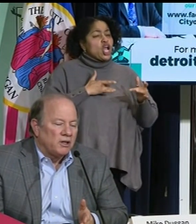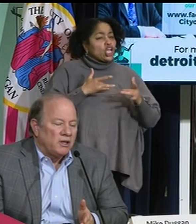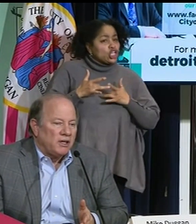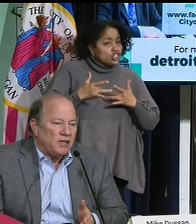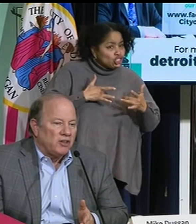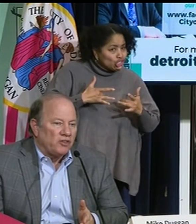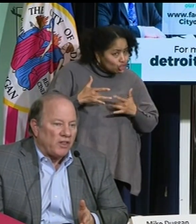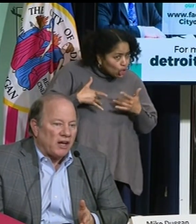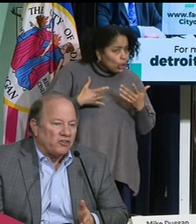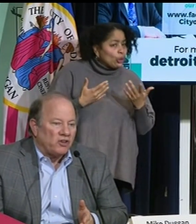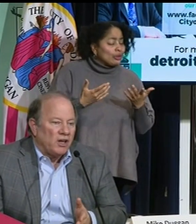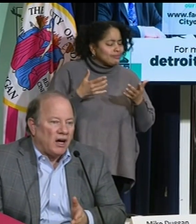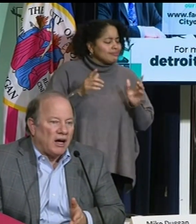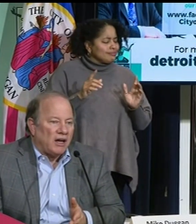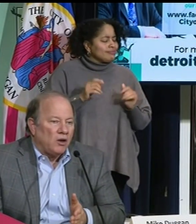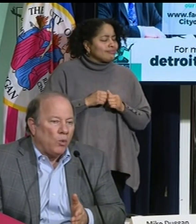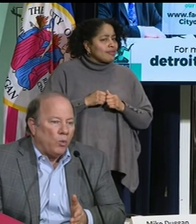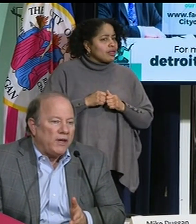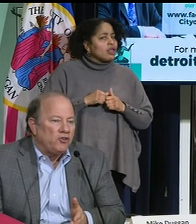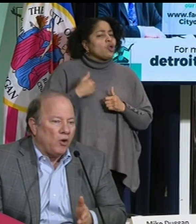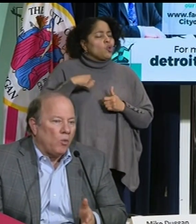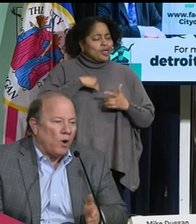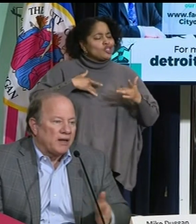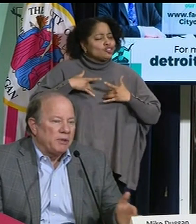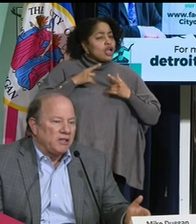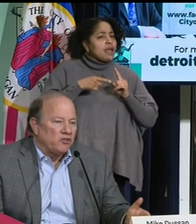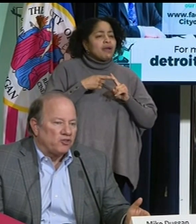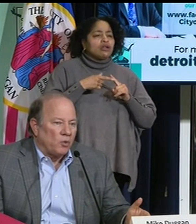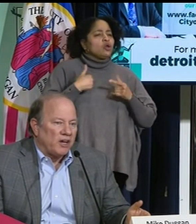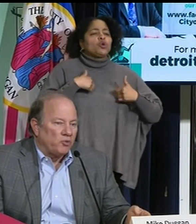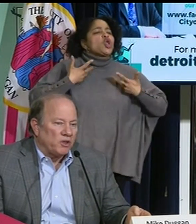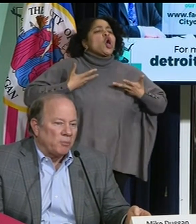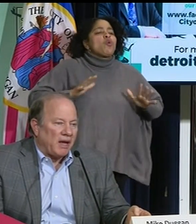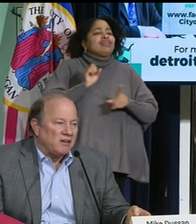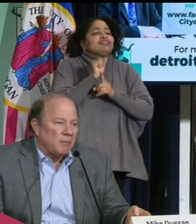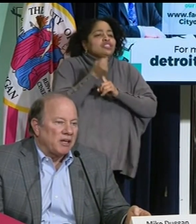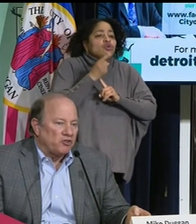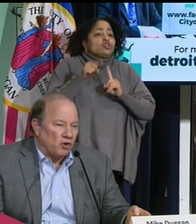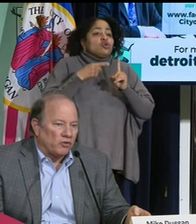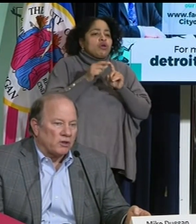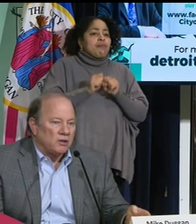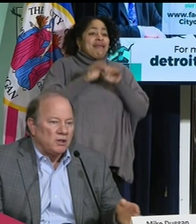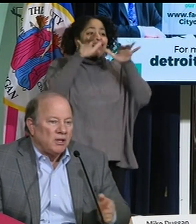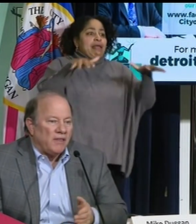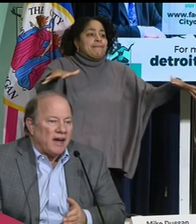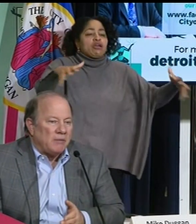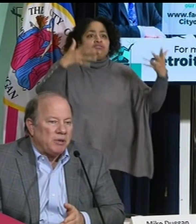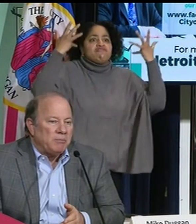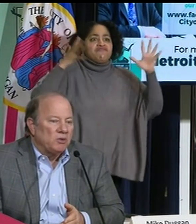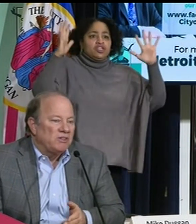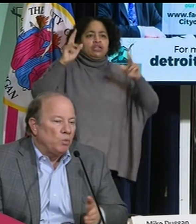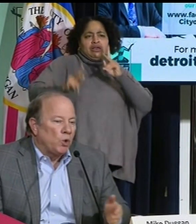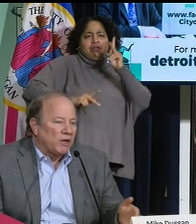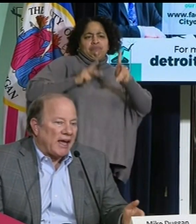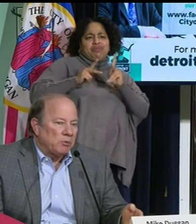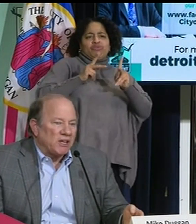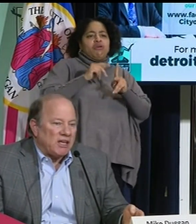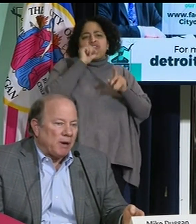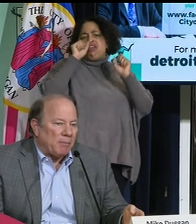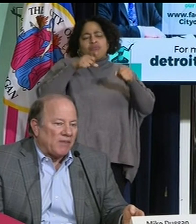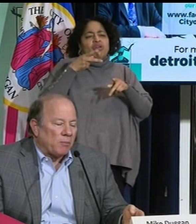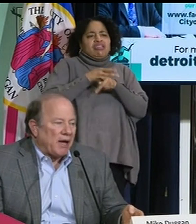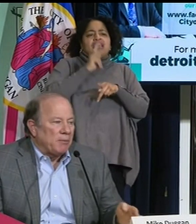concern is this. We don't want to be in a situation when the pandemic is over that people weren't